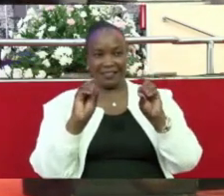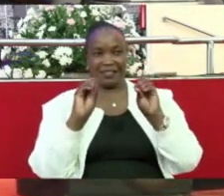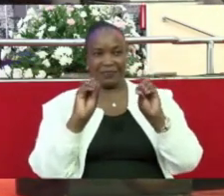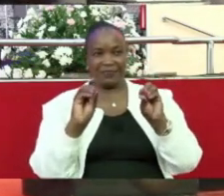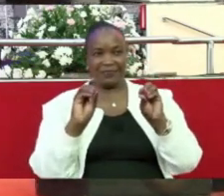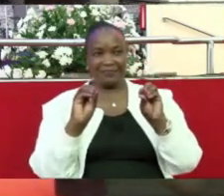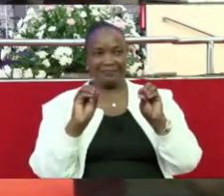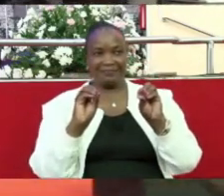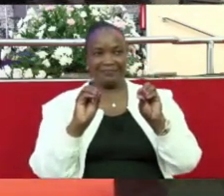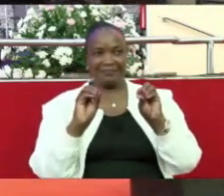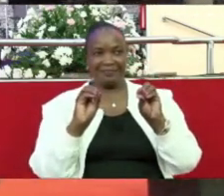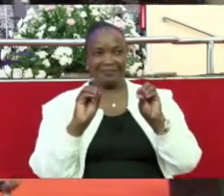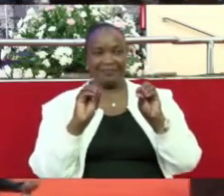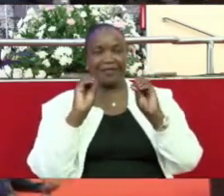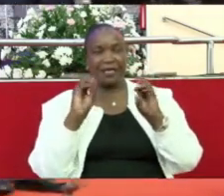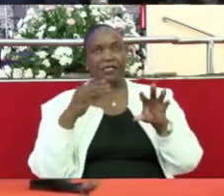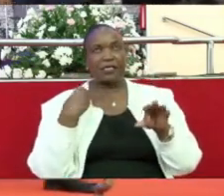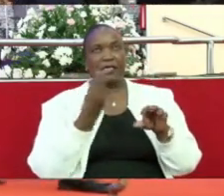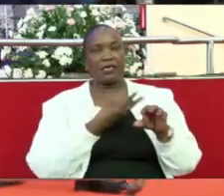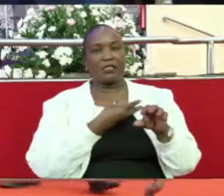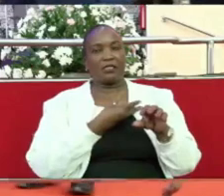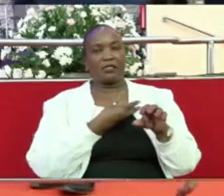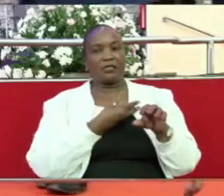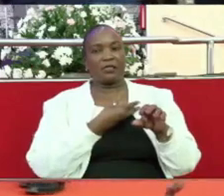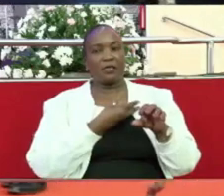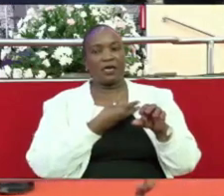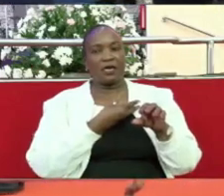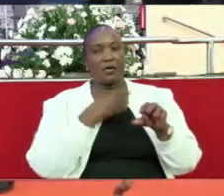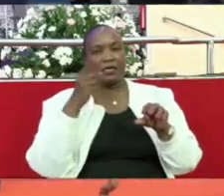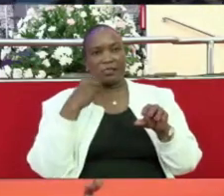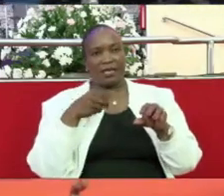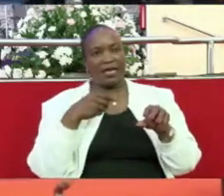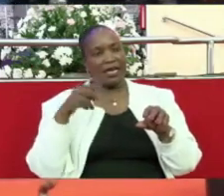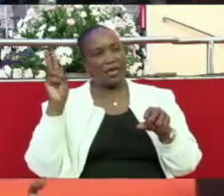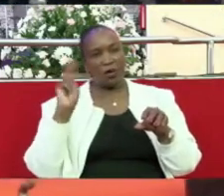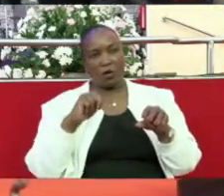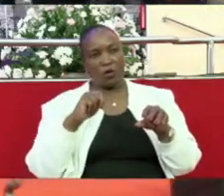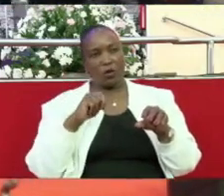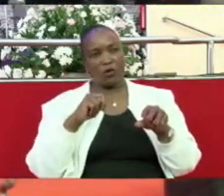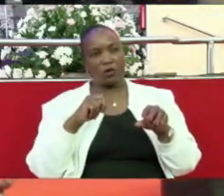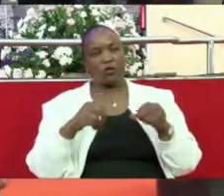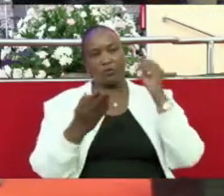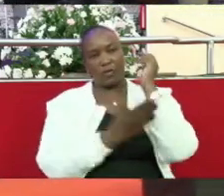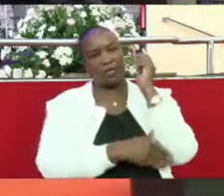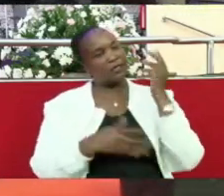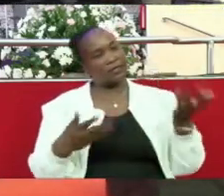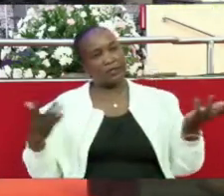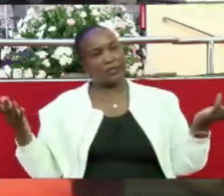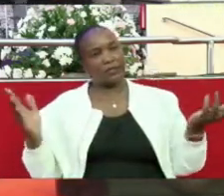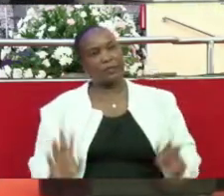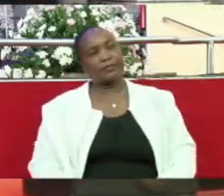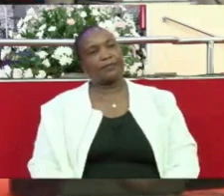ungodliness. That for God to operate in our lives, God comes into your life